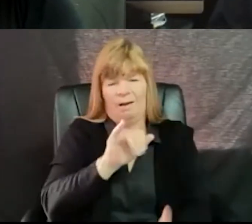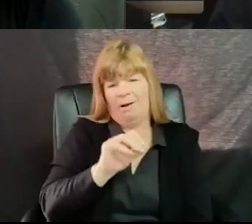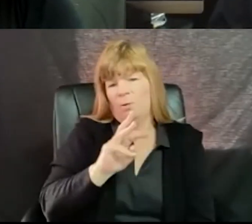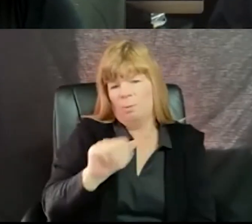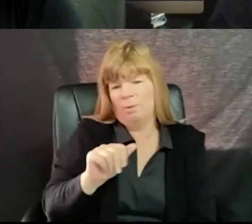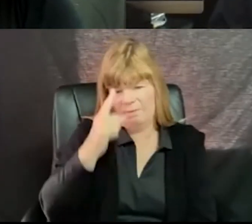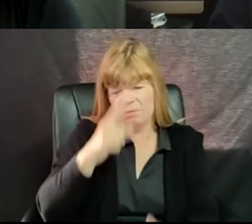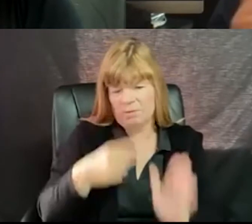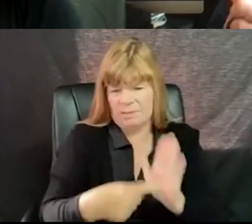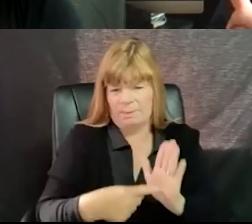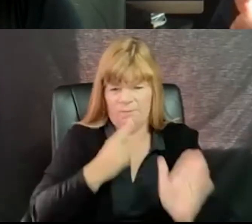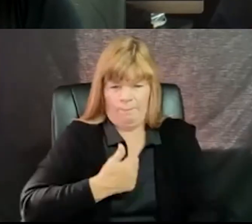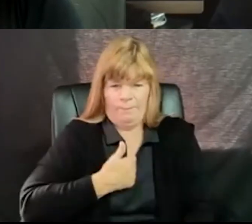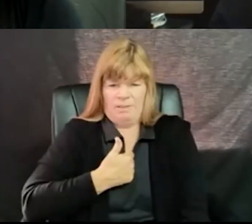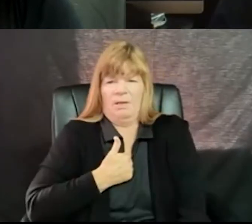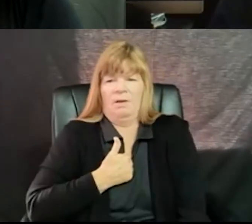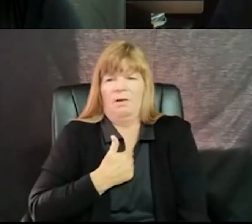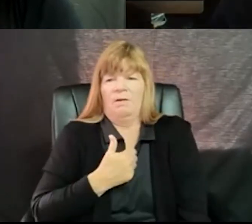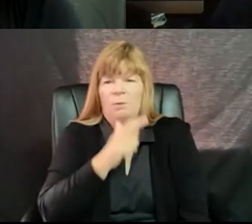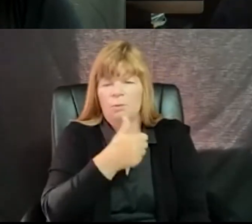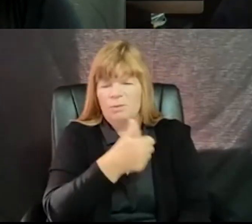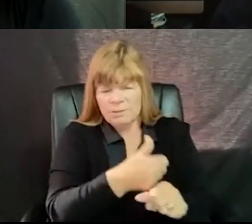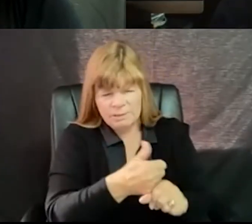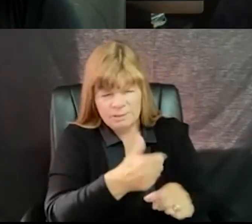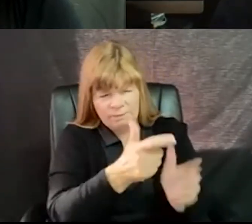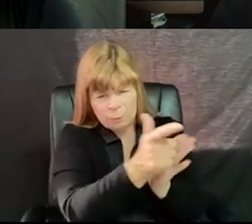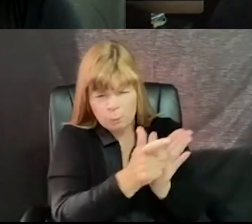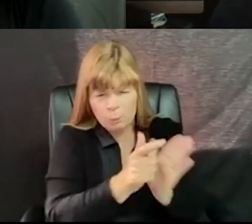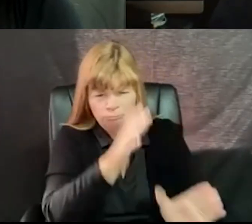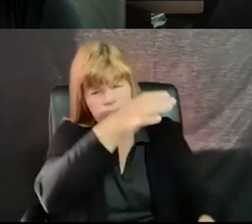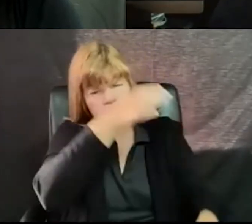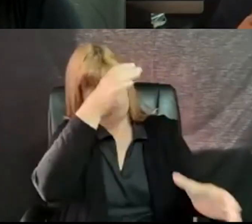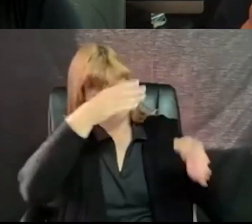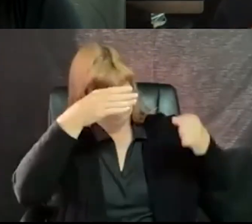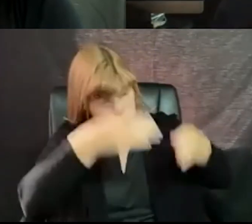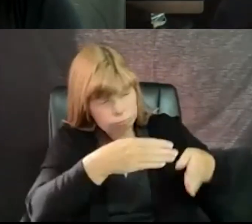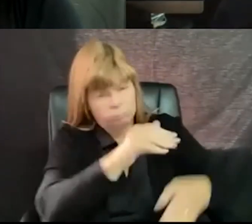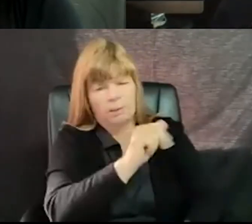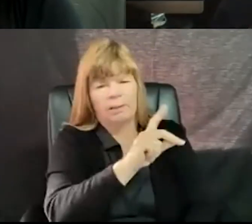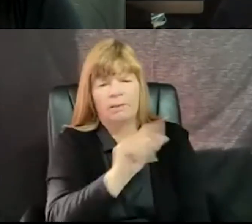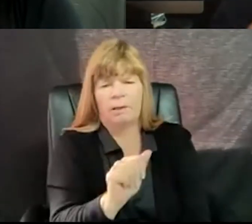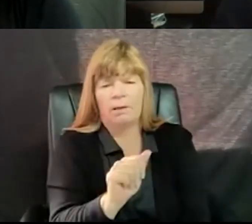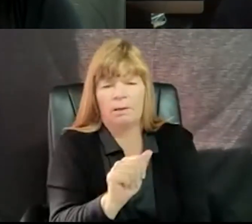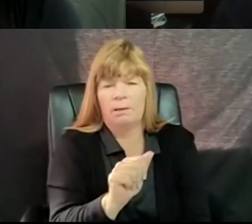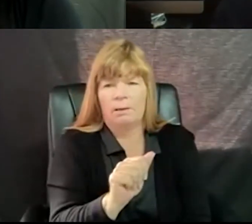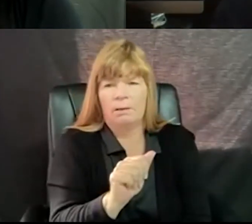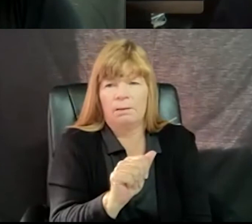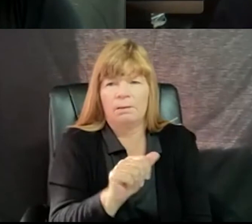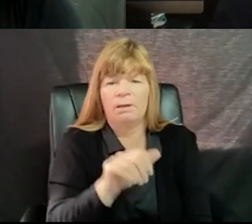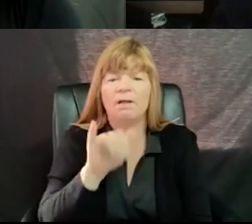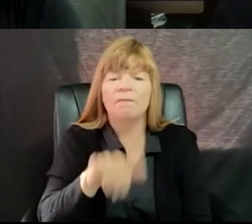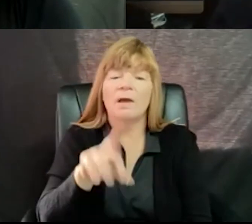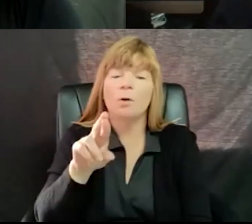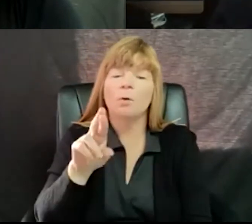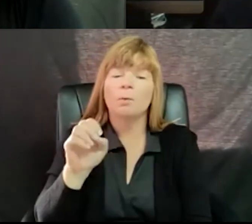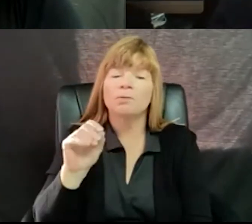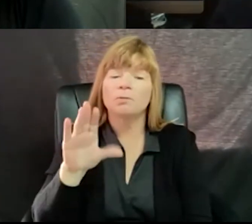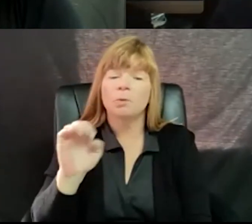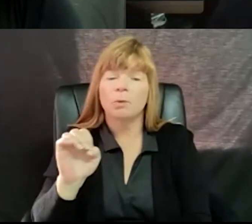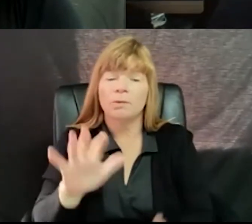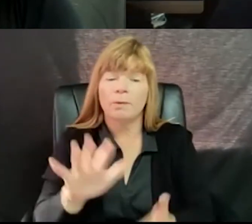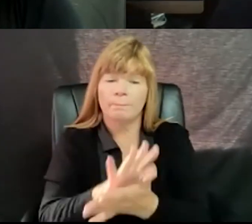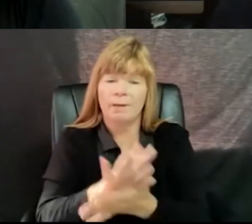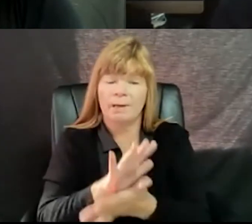who are like lawyers that look after ADA. On that resource sheet that Case and I have